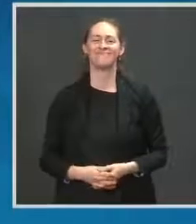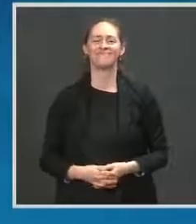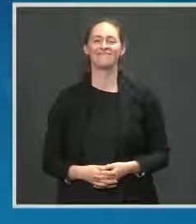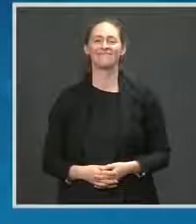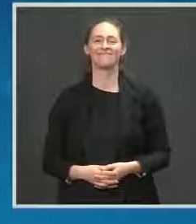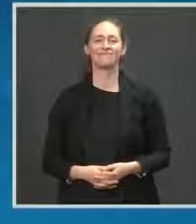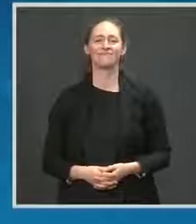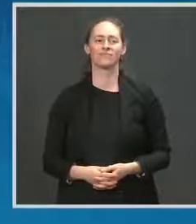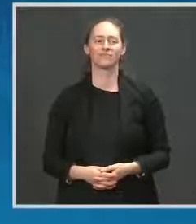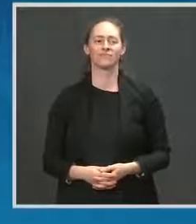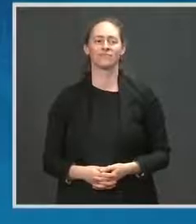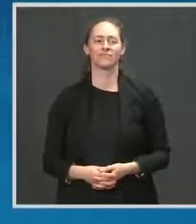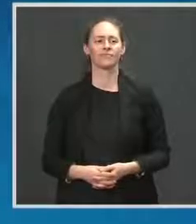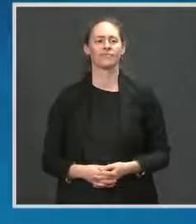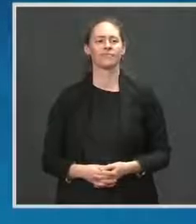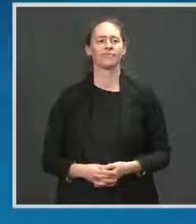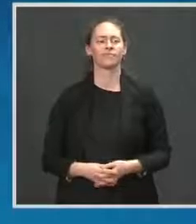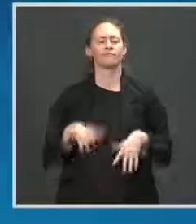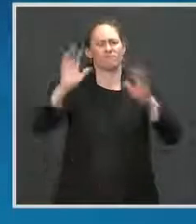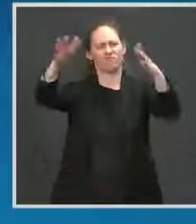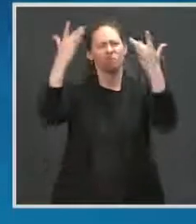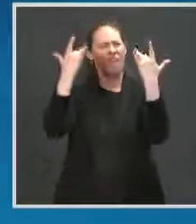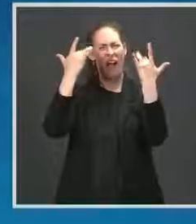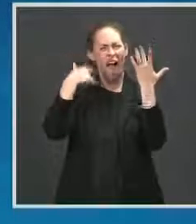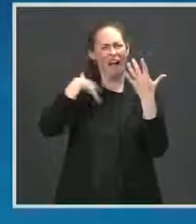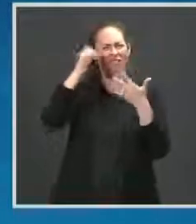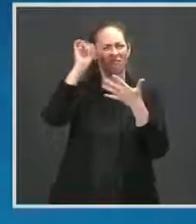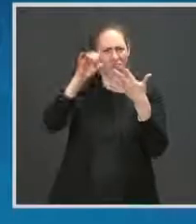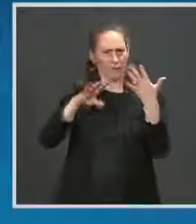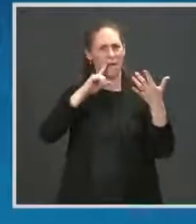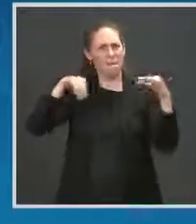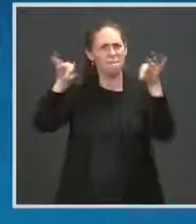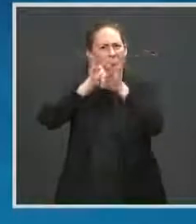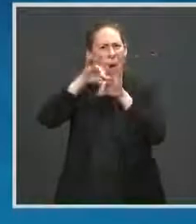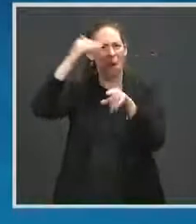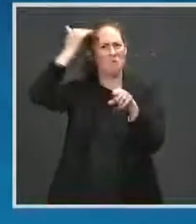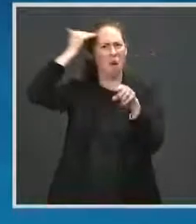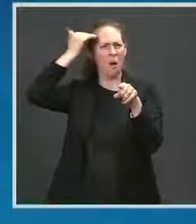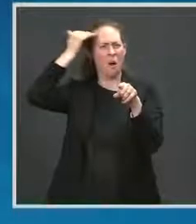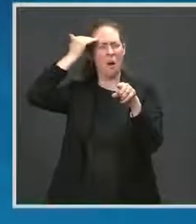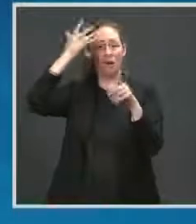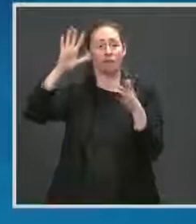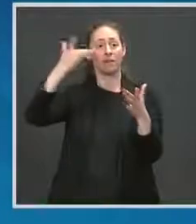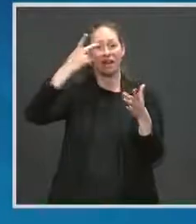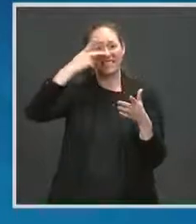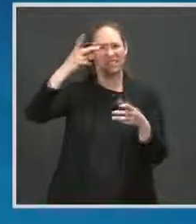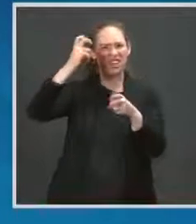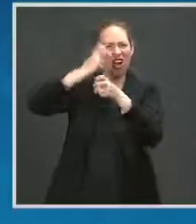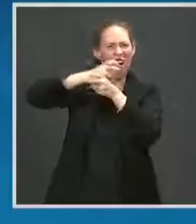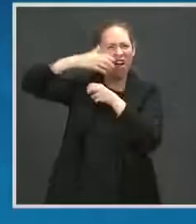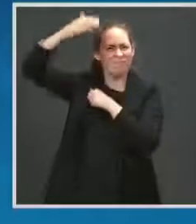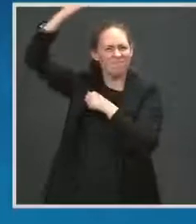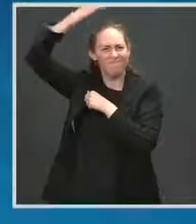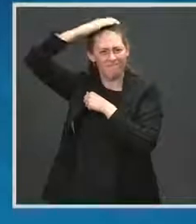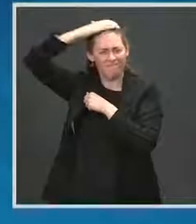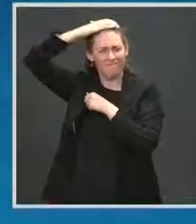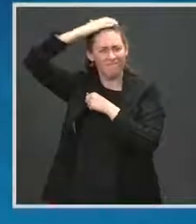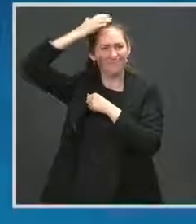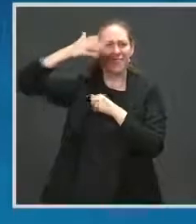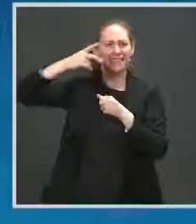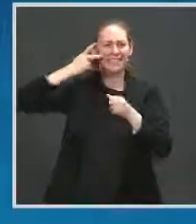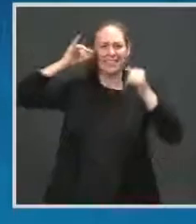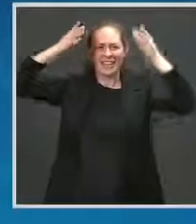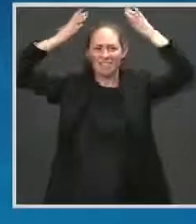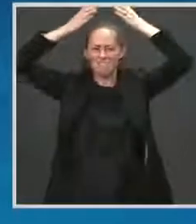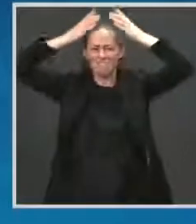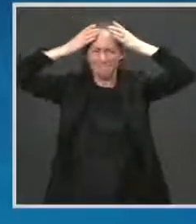Because there's an interesting fact, in case you didn't know, hard hats are actually unisex. Everybody's